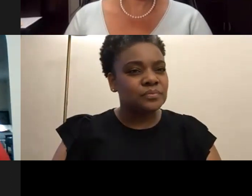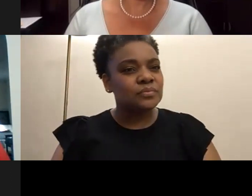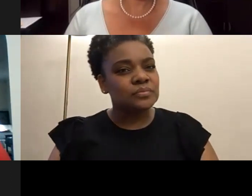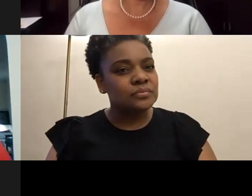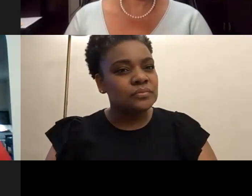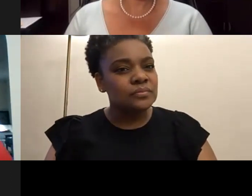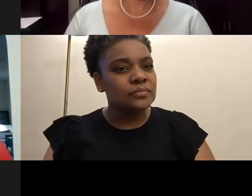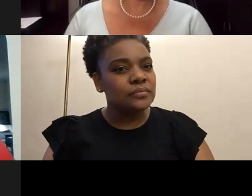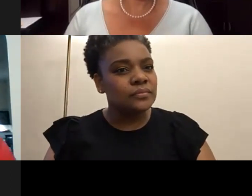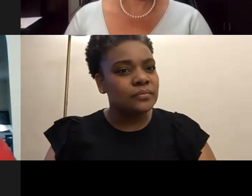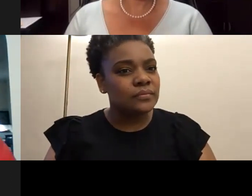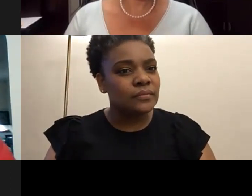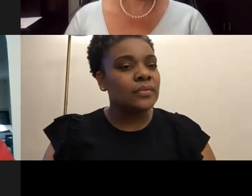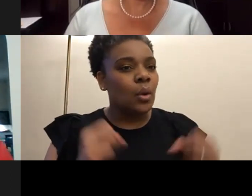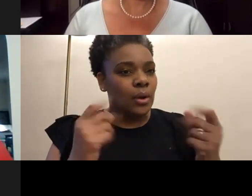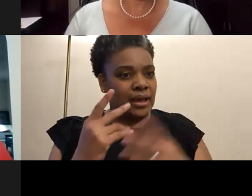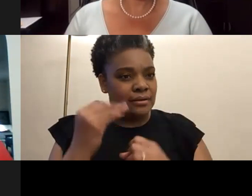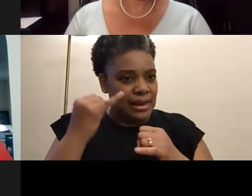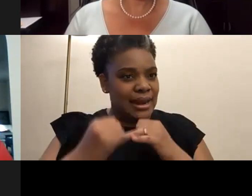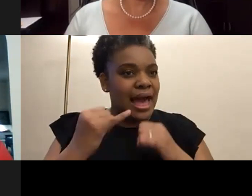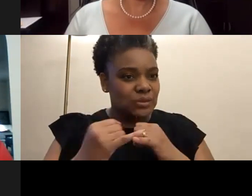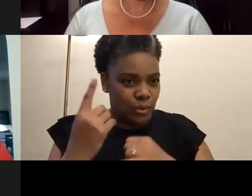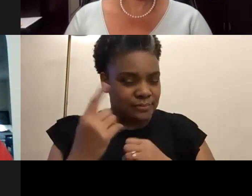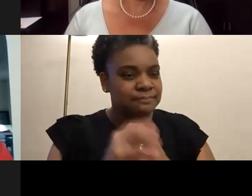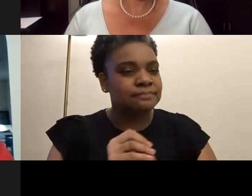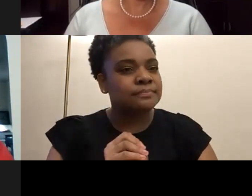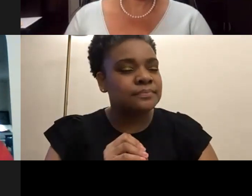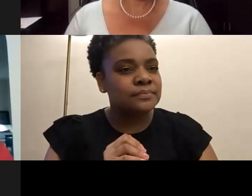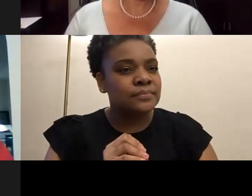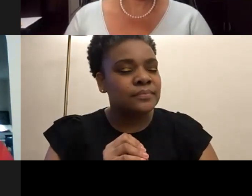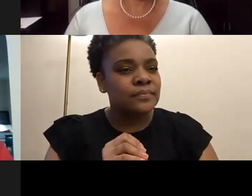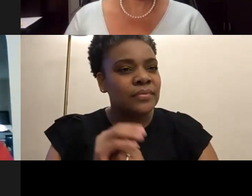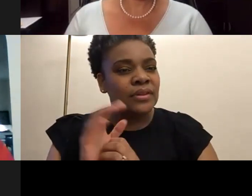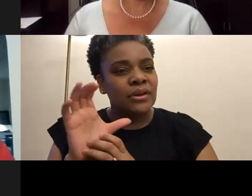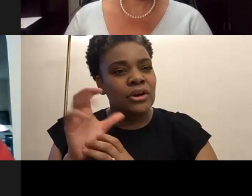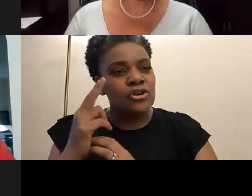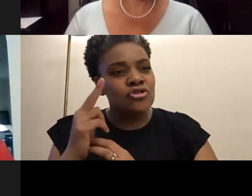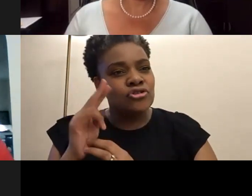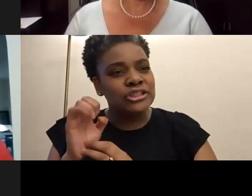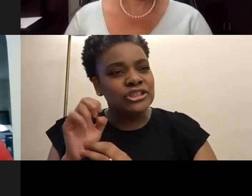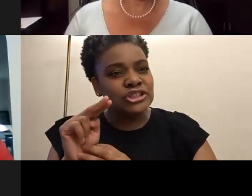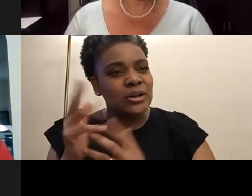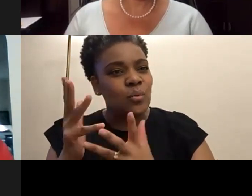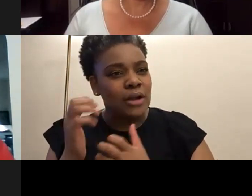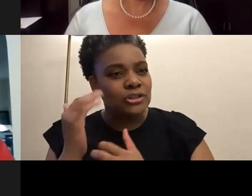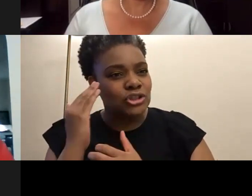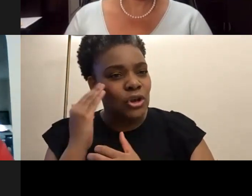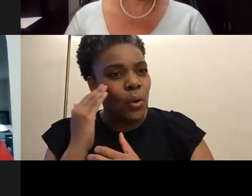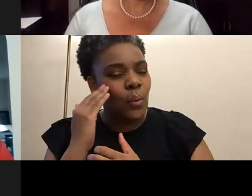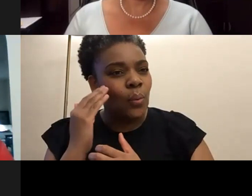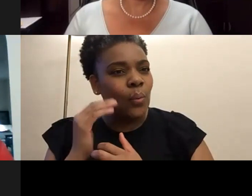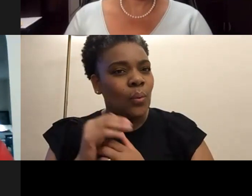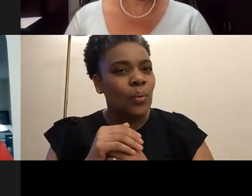Okay. All right. So this is the last one. So Christian wants to know, can you mention some of the platforms that provide us